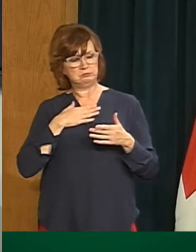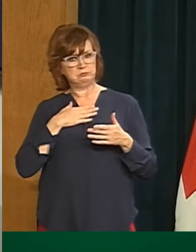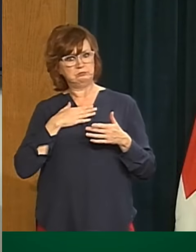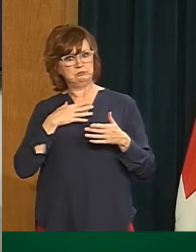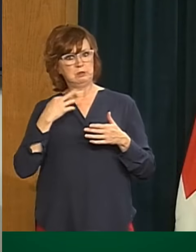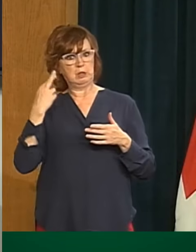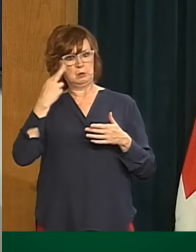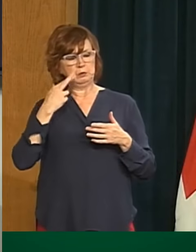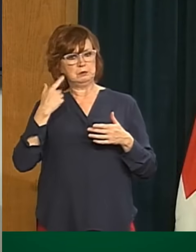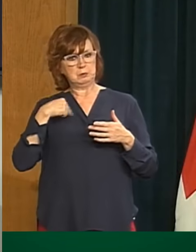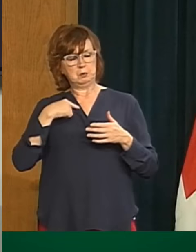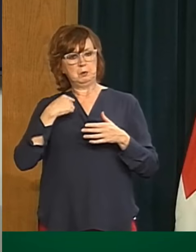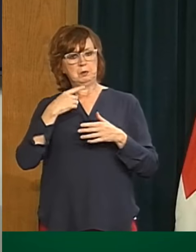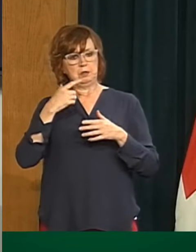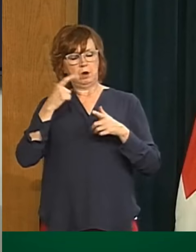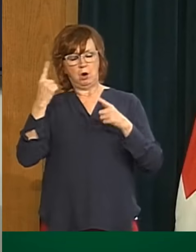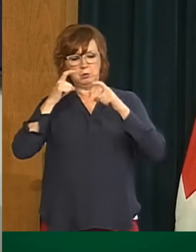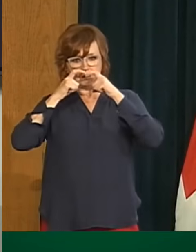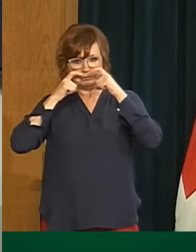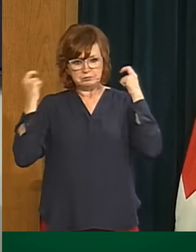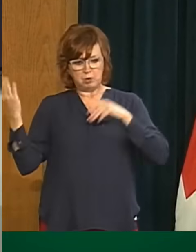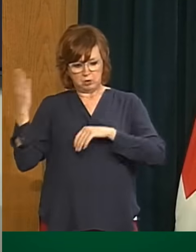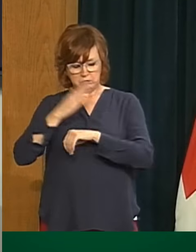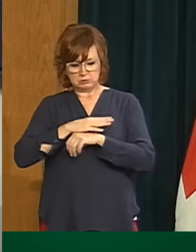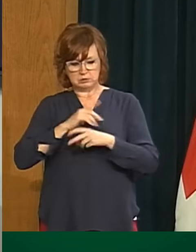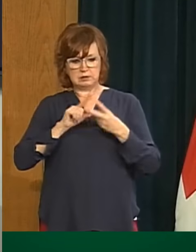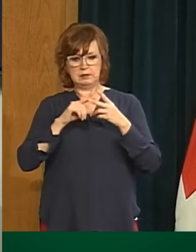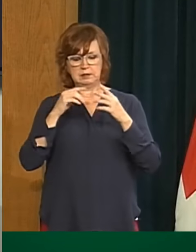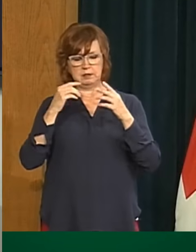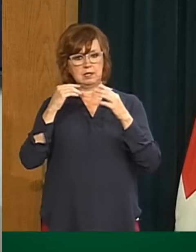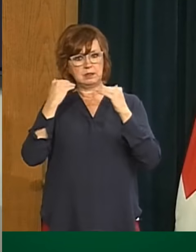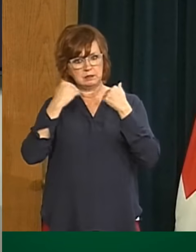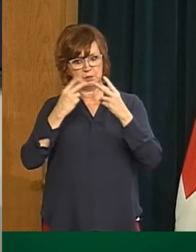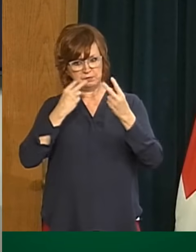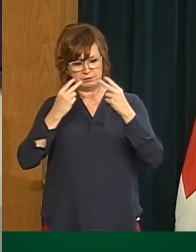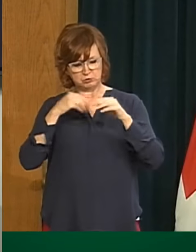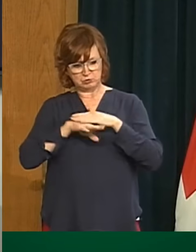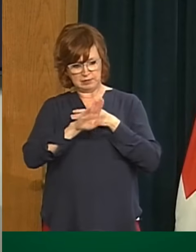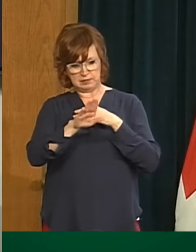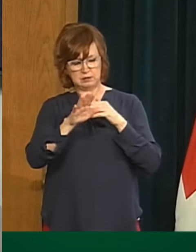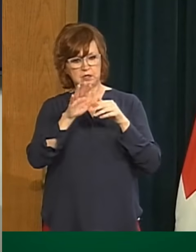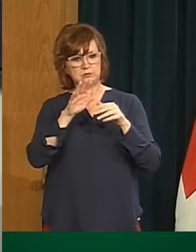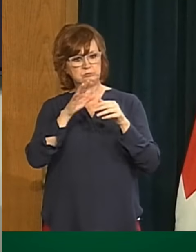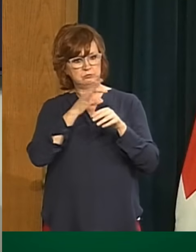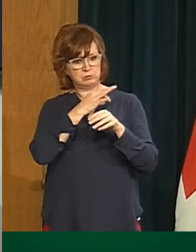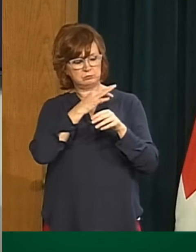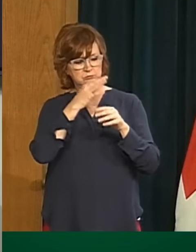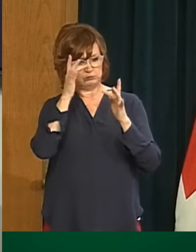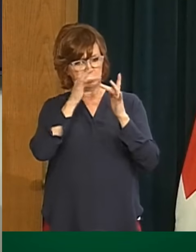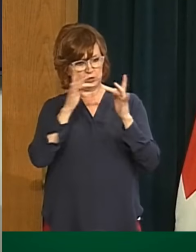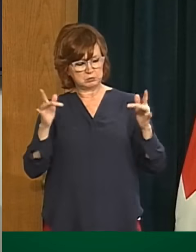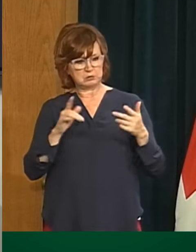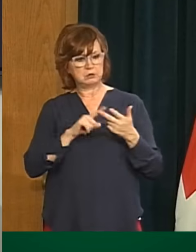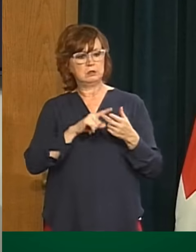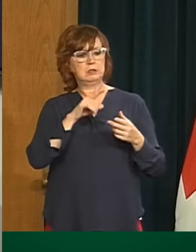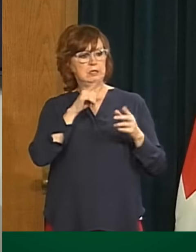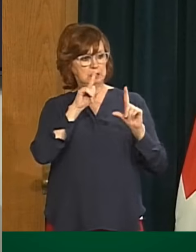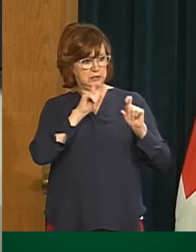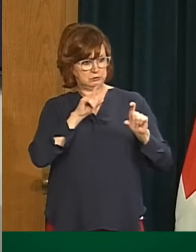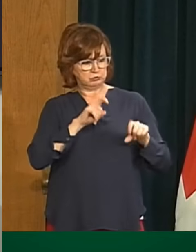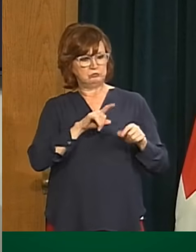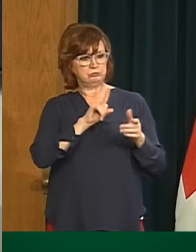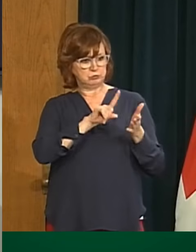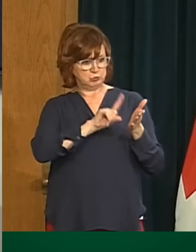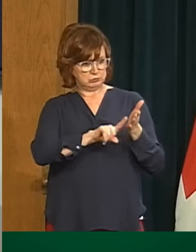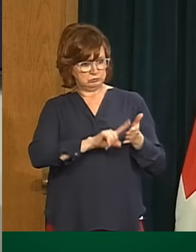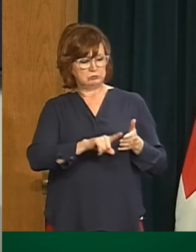on visitors, the assessment of patients and staff each and every day. That are things that are being put in place to help support